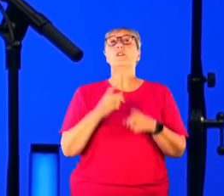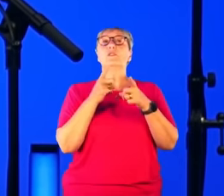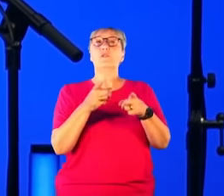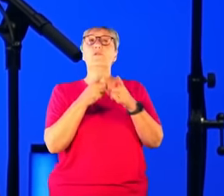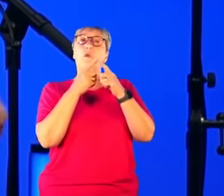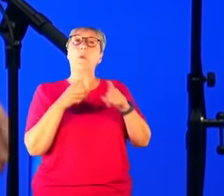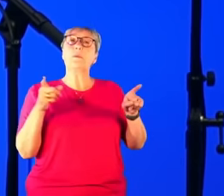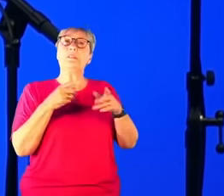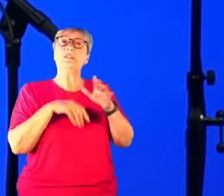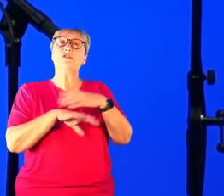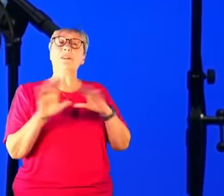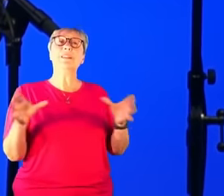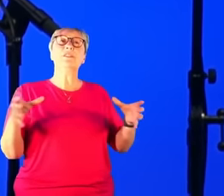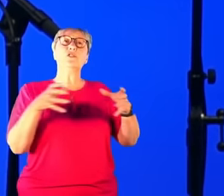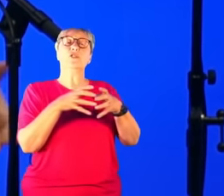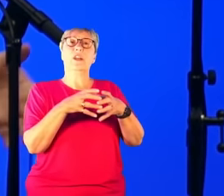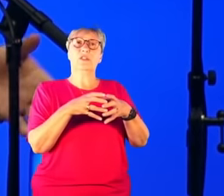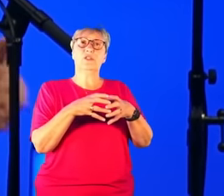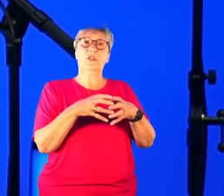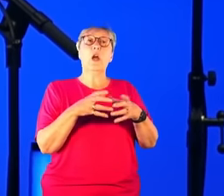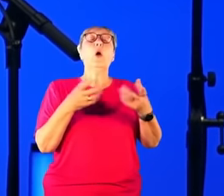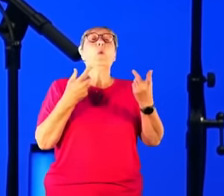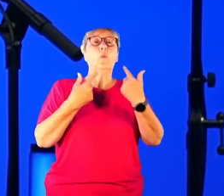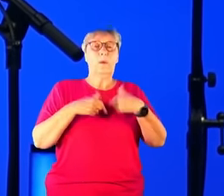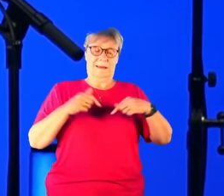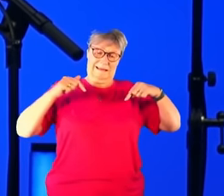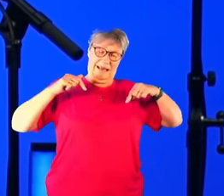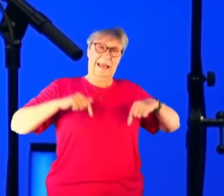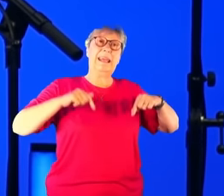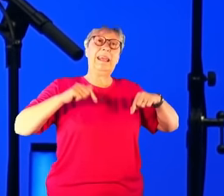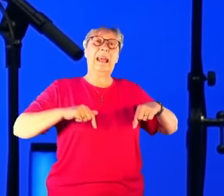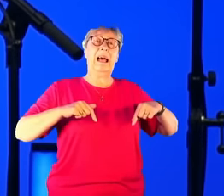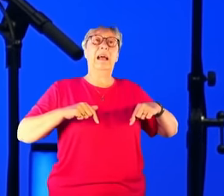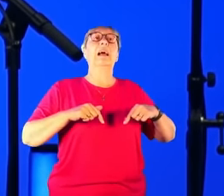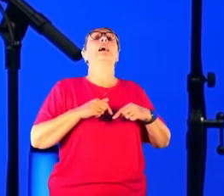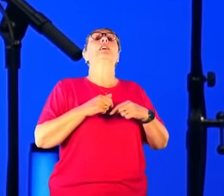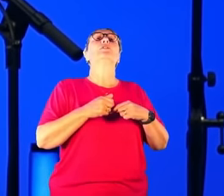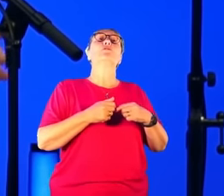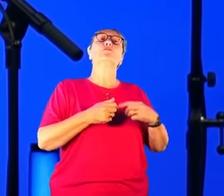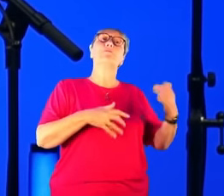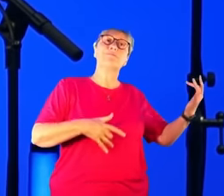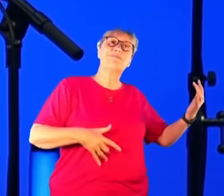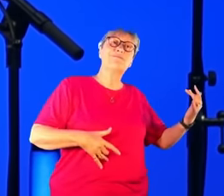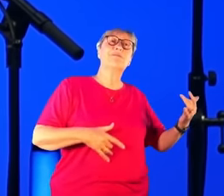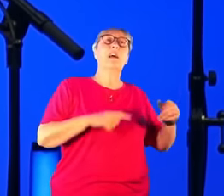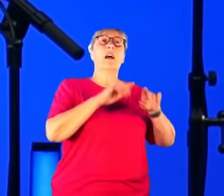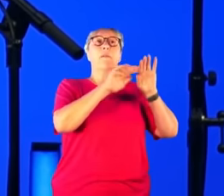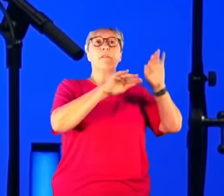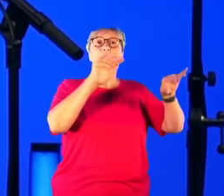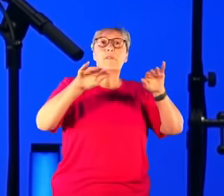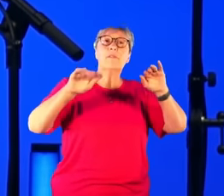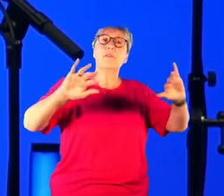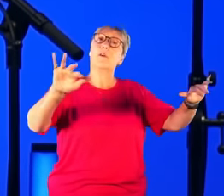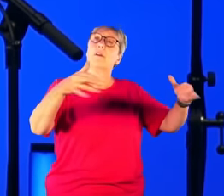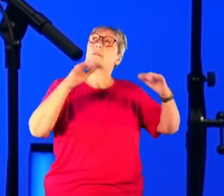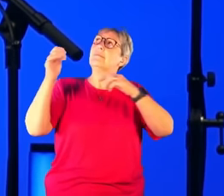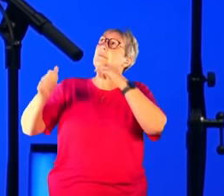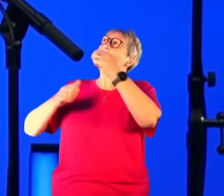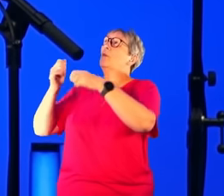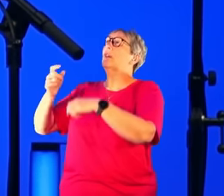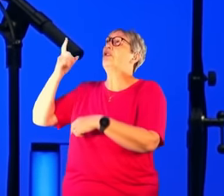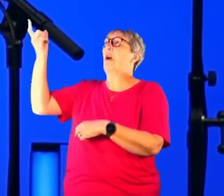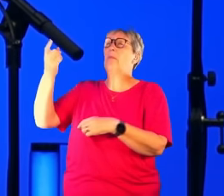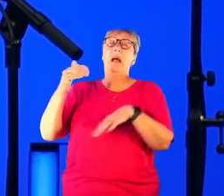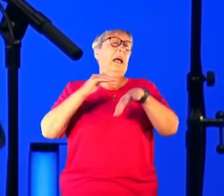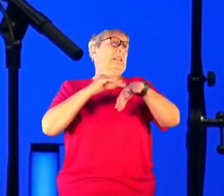God has given us is the people we're called to, our children's groups or our youth groups or to our little congregation, whatever it might be.